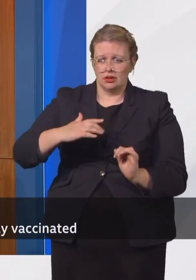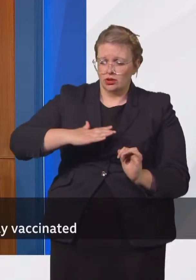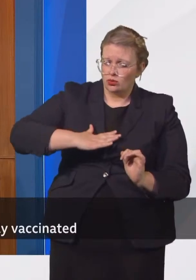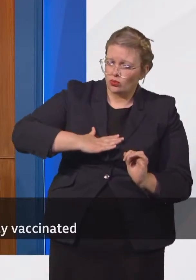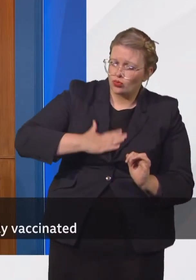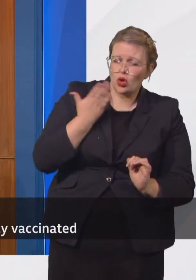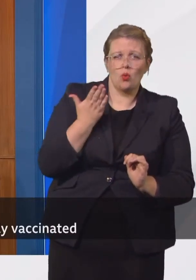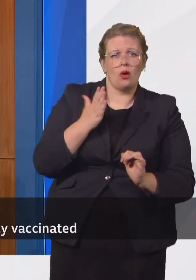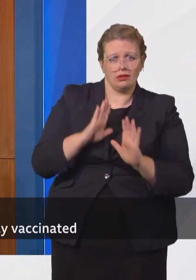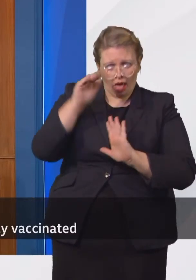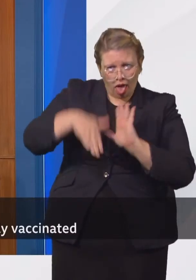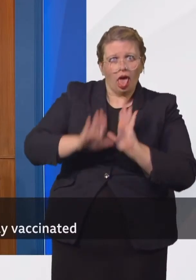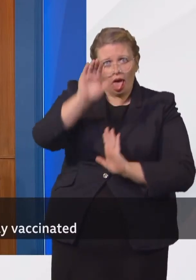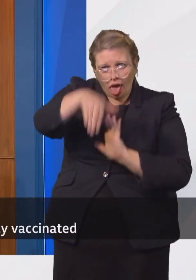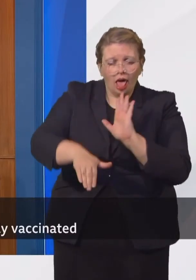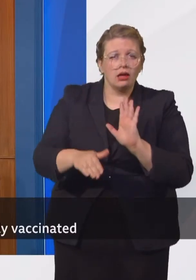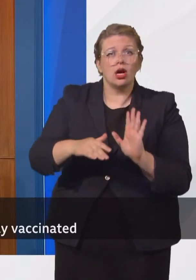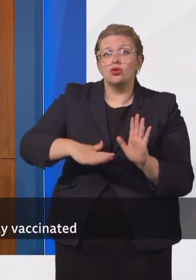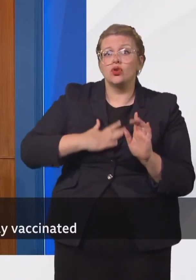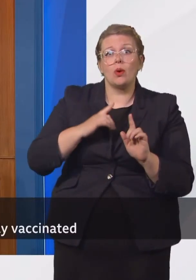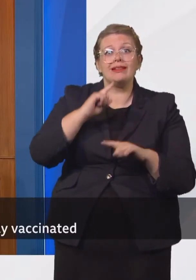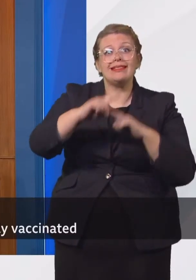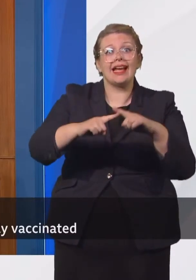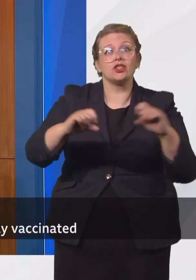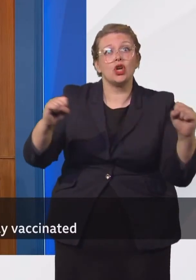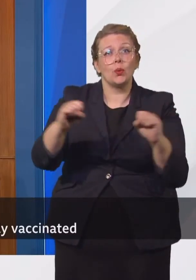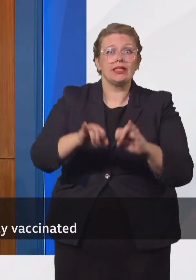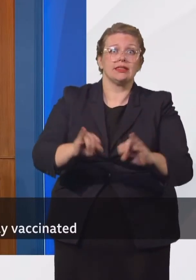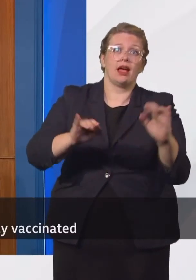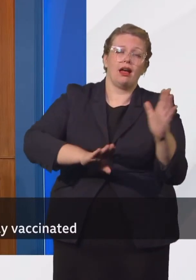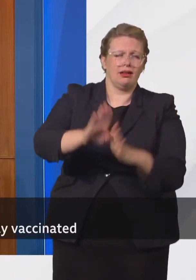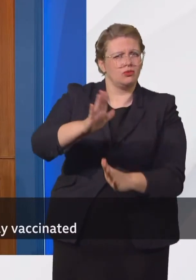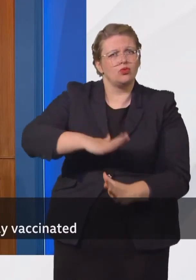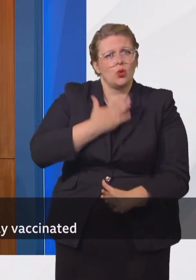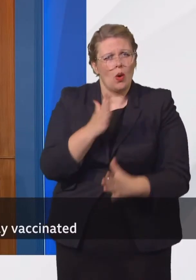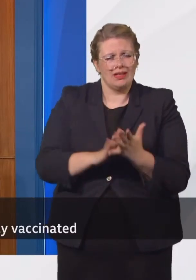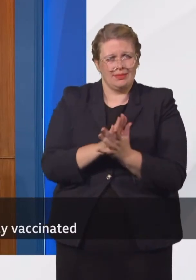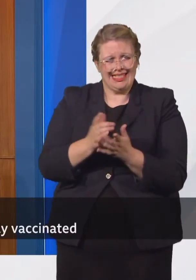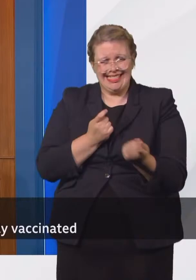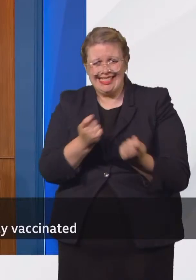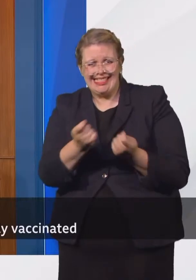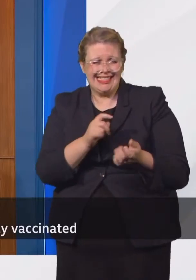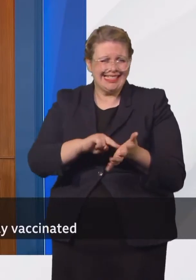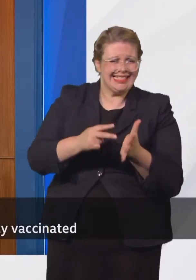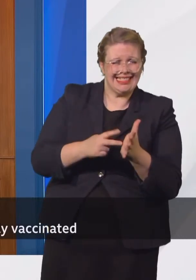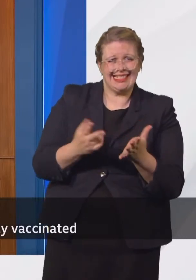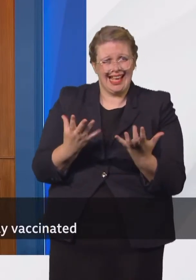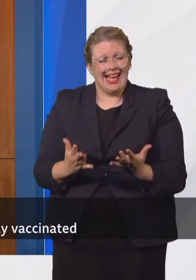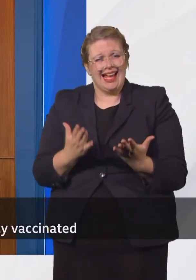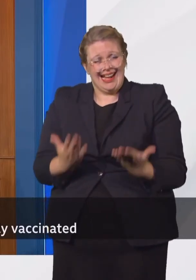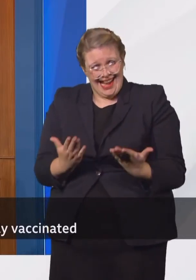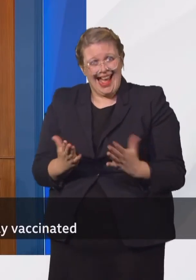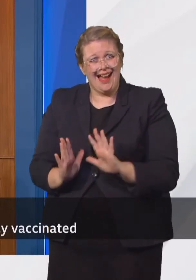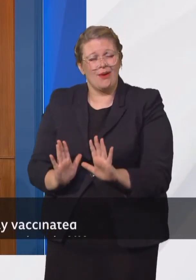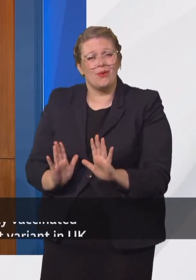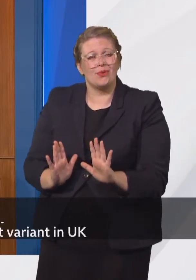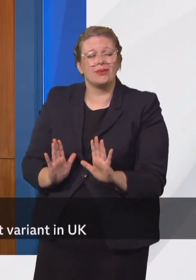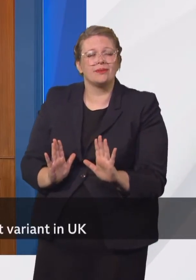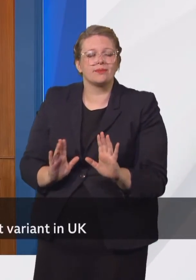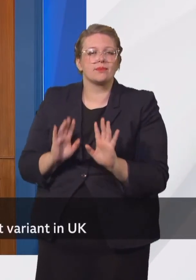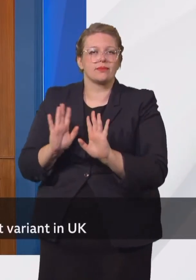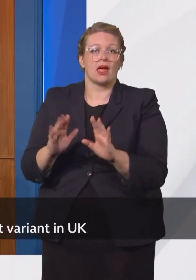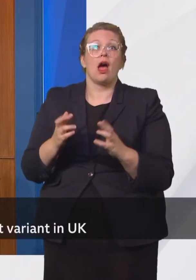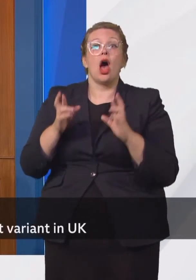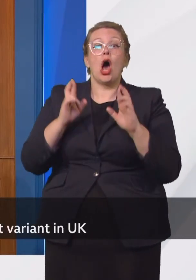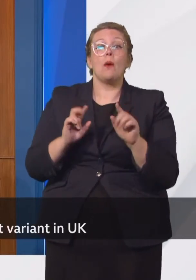of turbulence next winter as we had this winter. I hope the inquiry will focus very